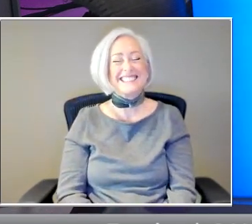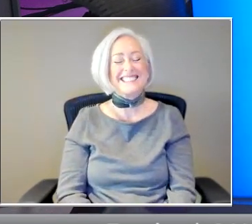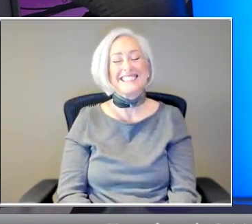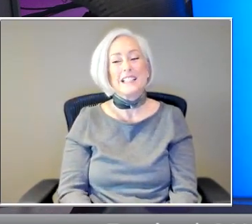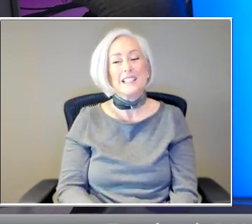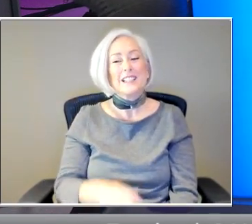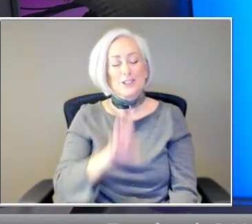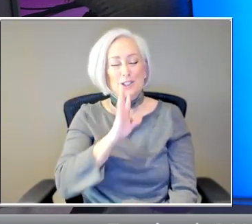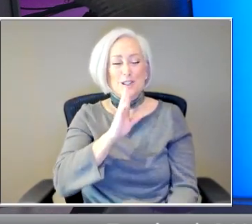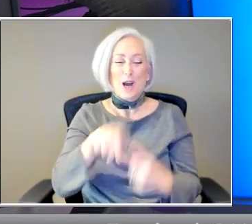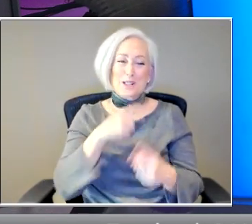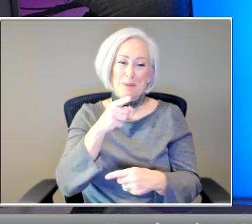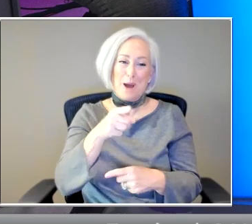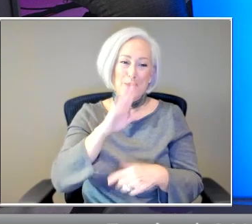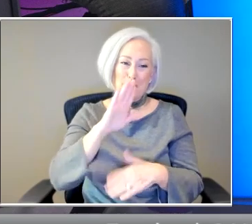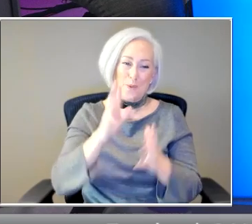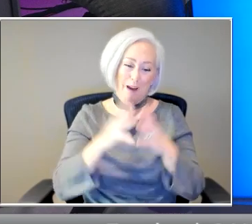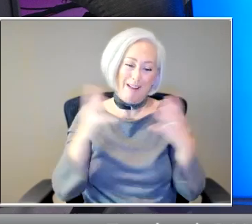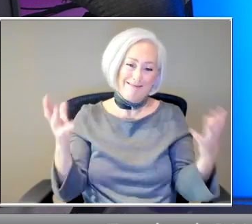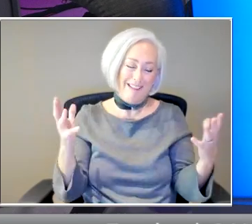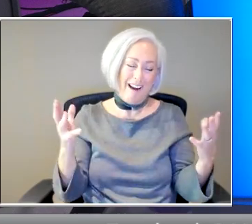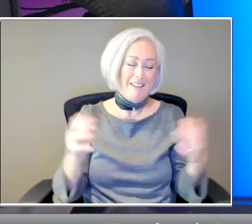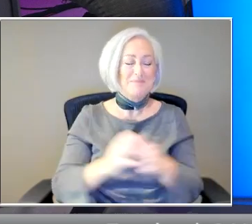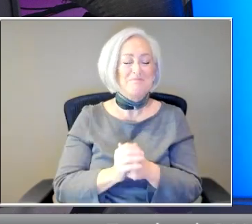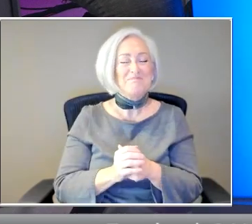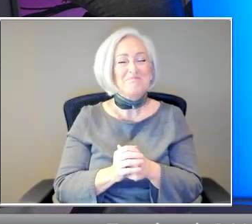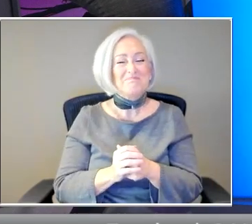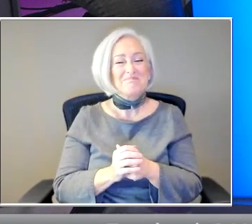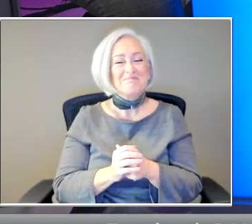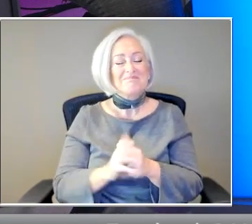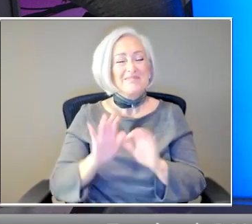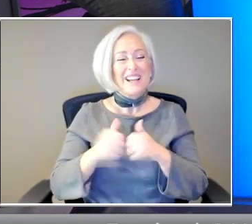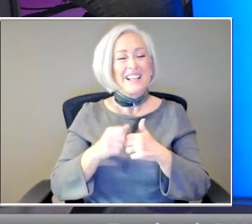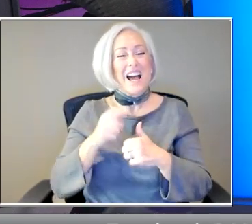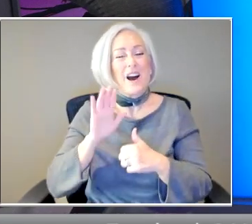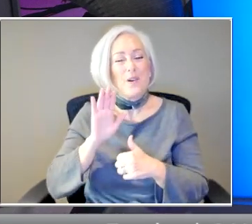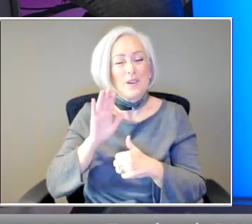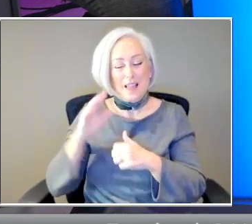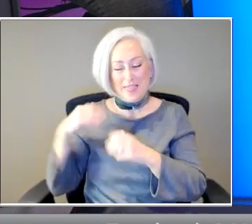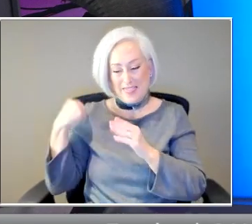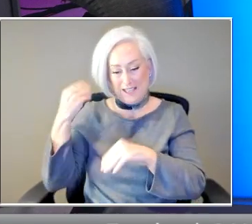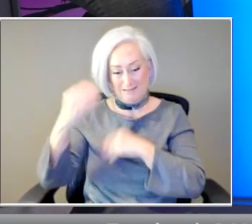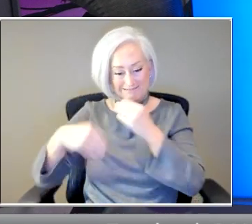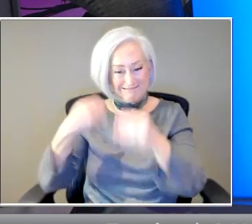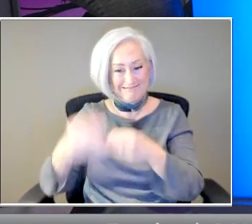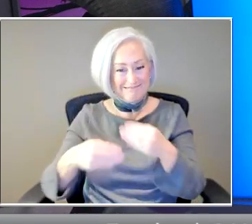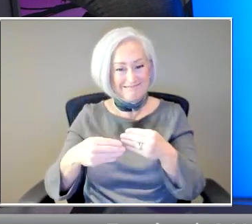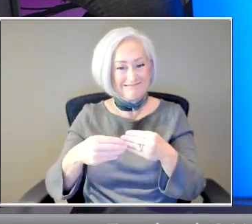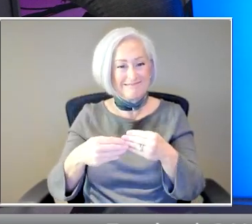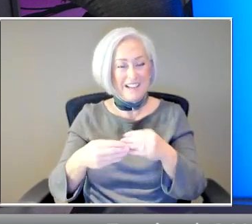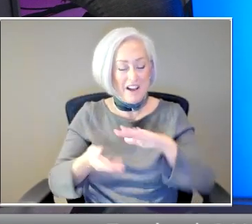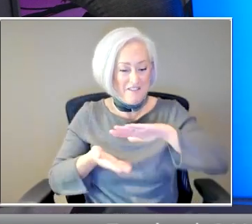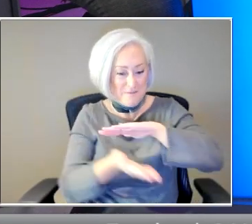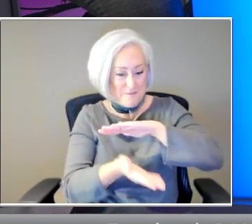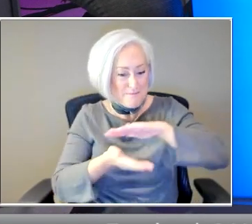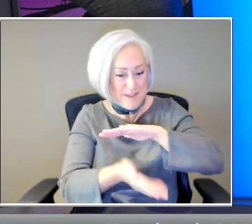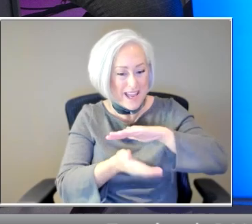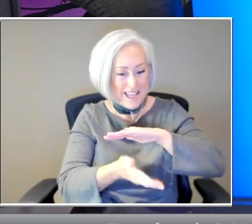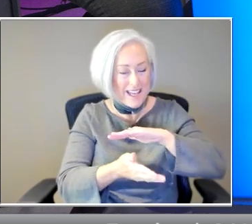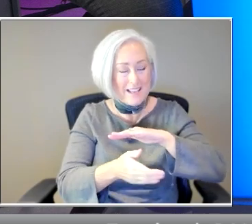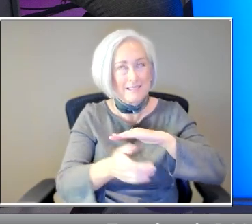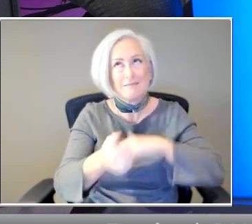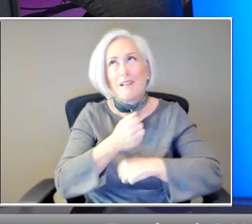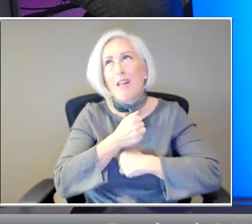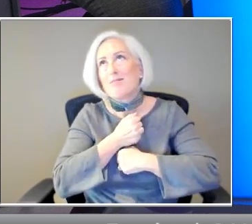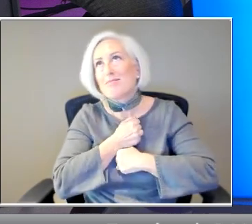about you a lot and how you put the legacy of baking, the baking itch in her. She loves baking now and doing sweets. Does she ever cook for